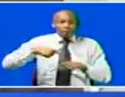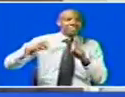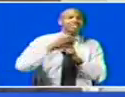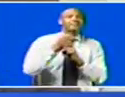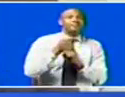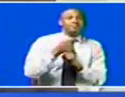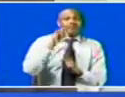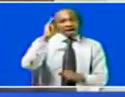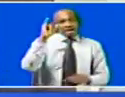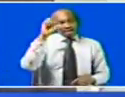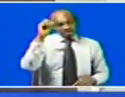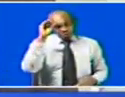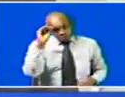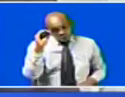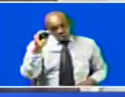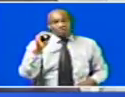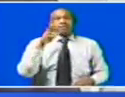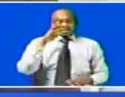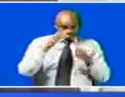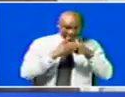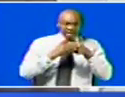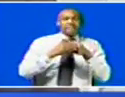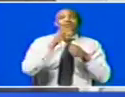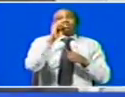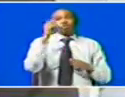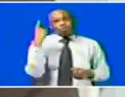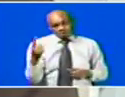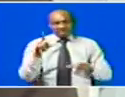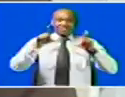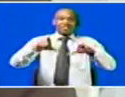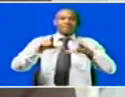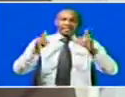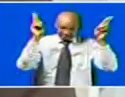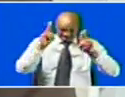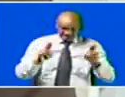ISO 9001 2015 certification.